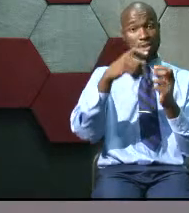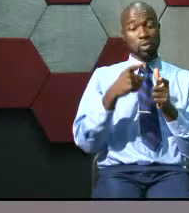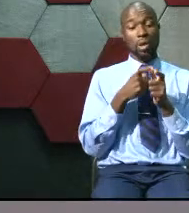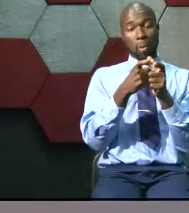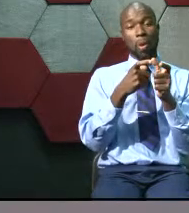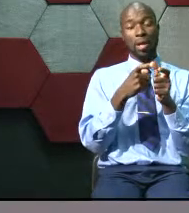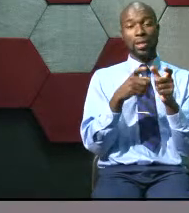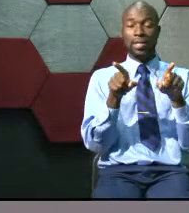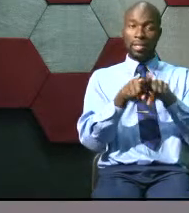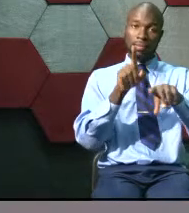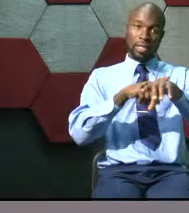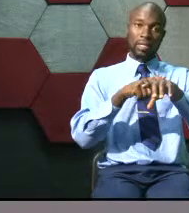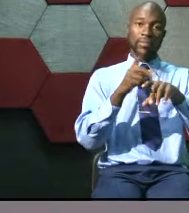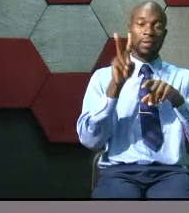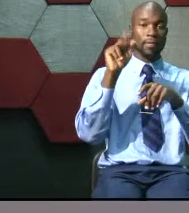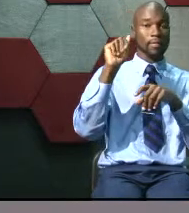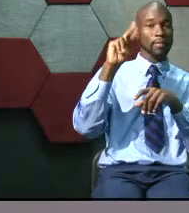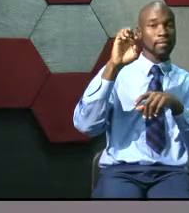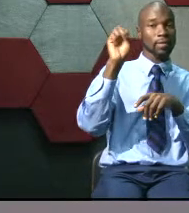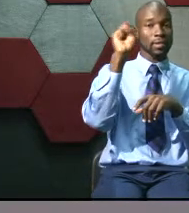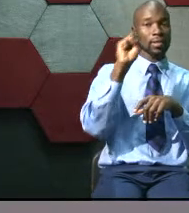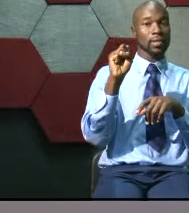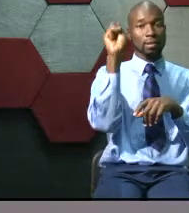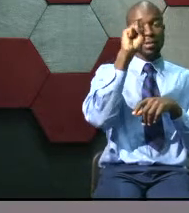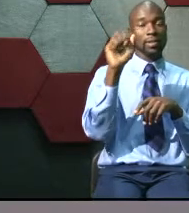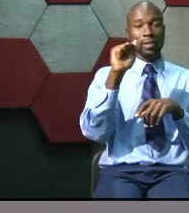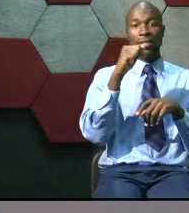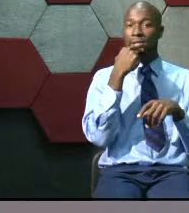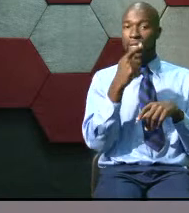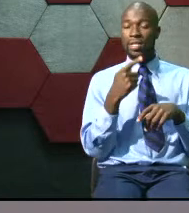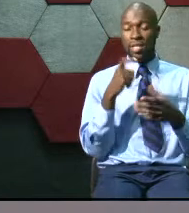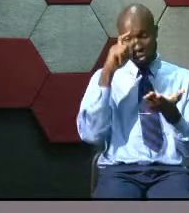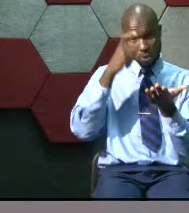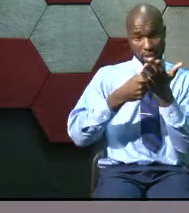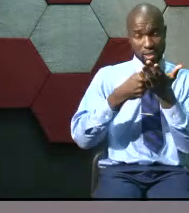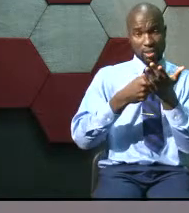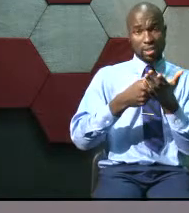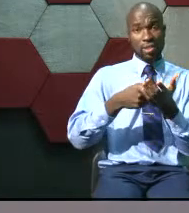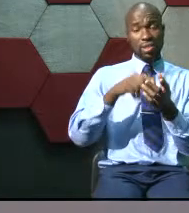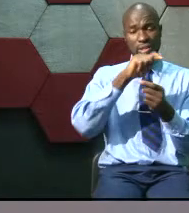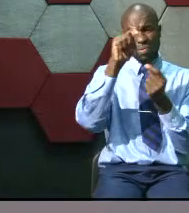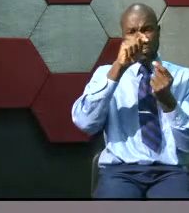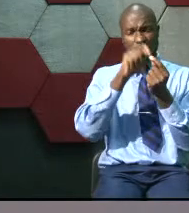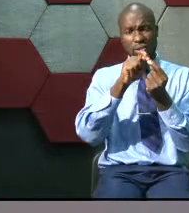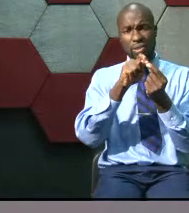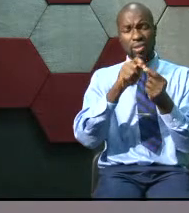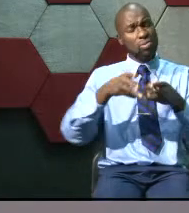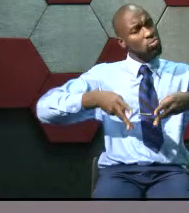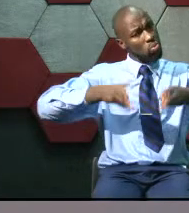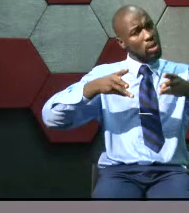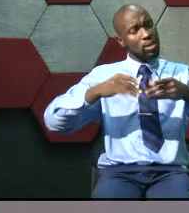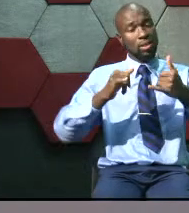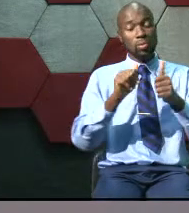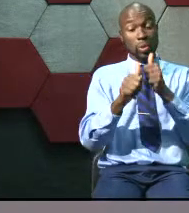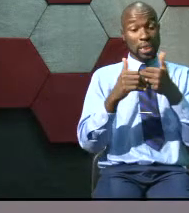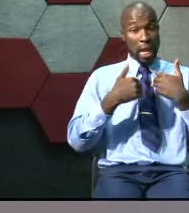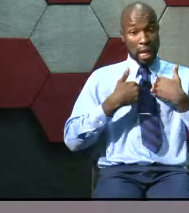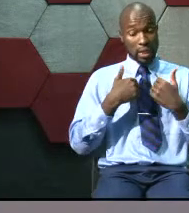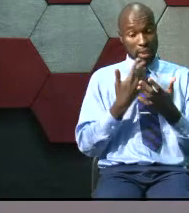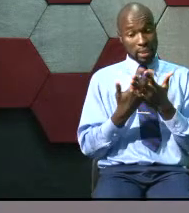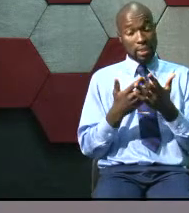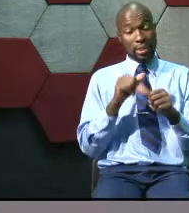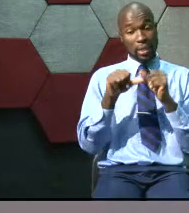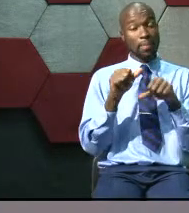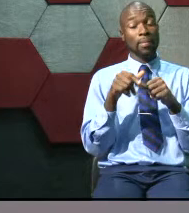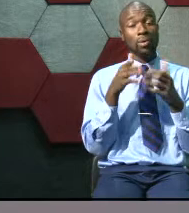Vanessa mentioned earlier, that recognize were unique in particular ways and had an aspect about them that